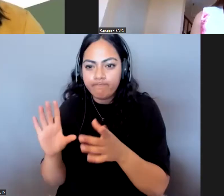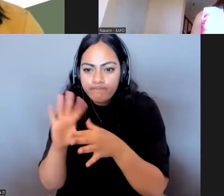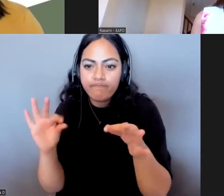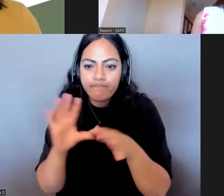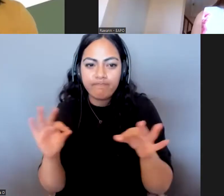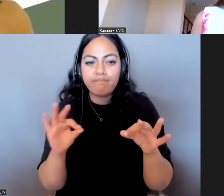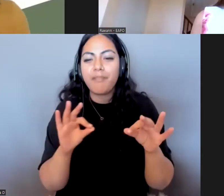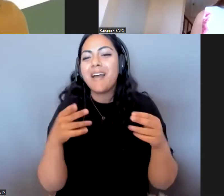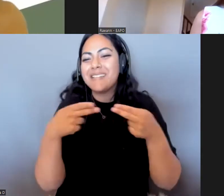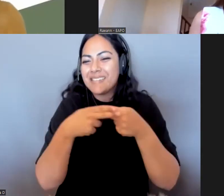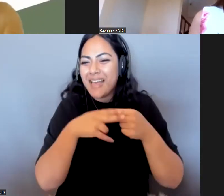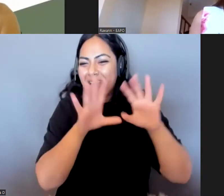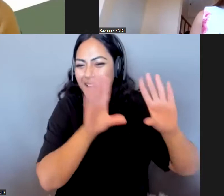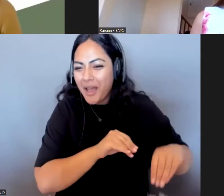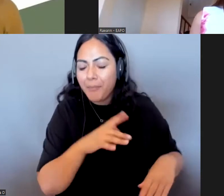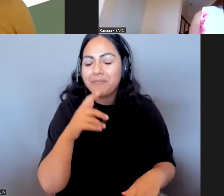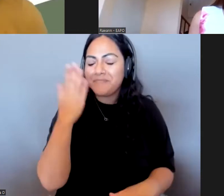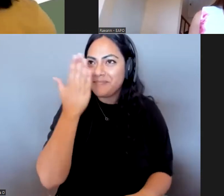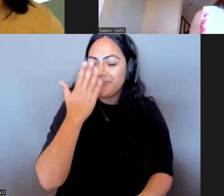thank you. Apologies for that. I didn't realize it.